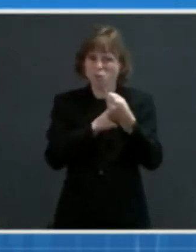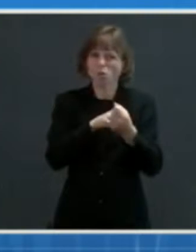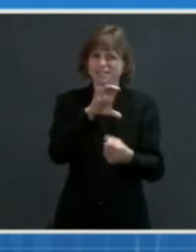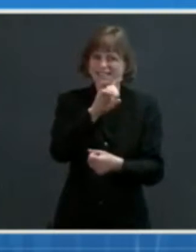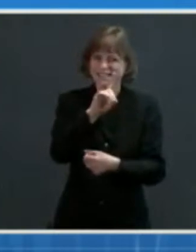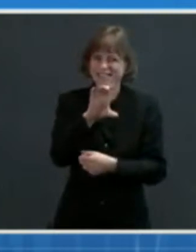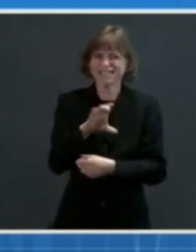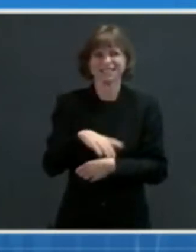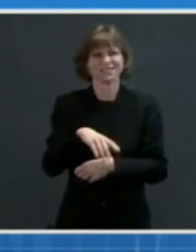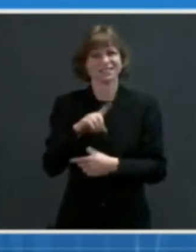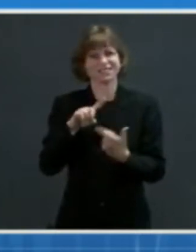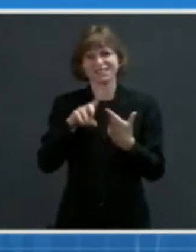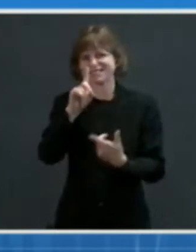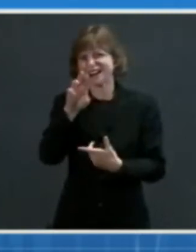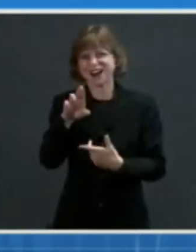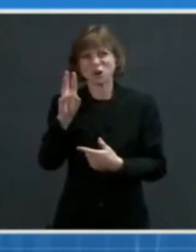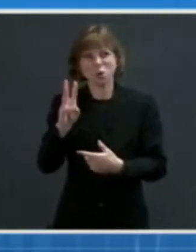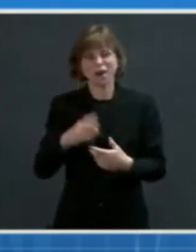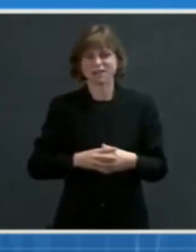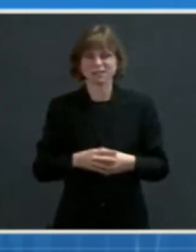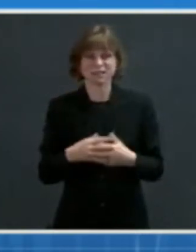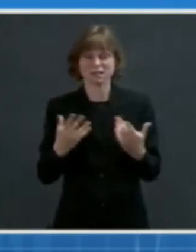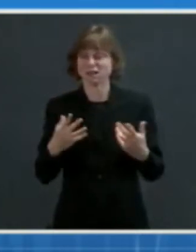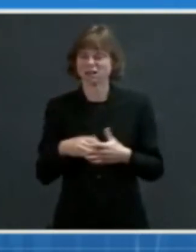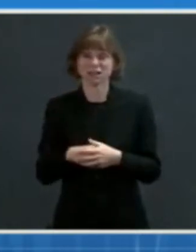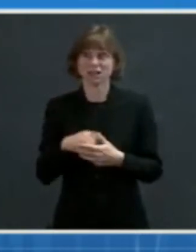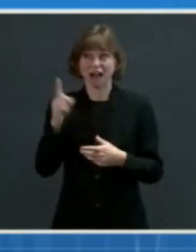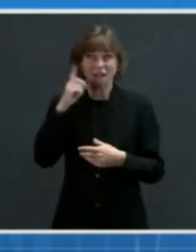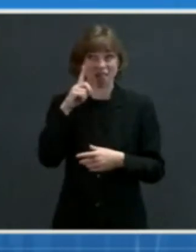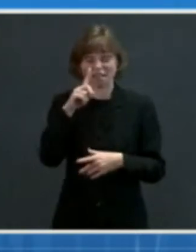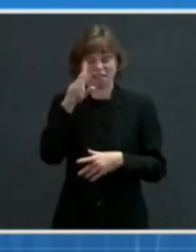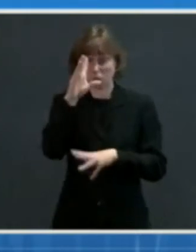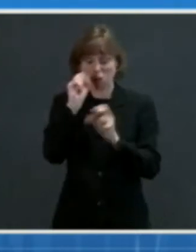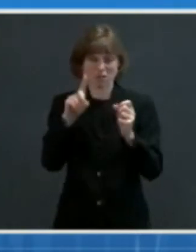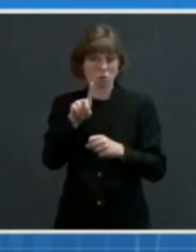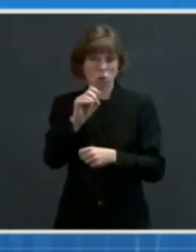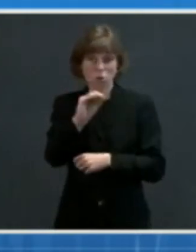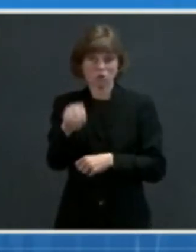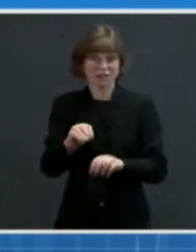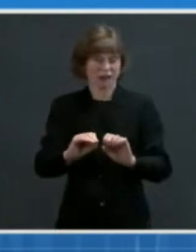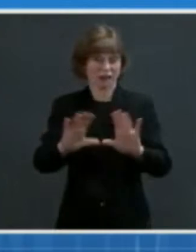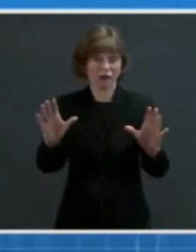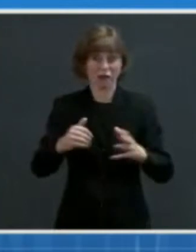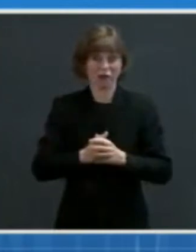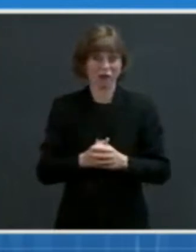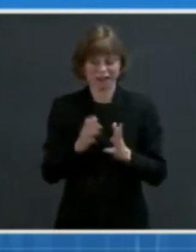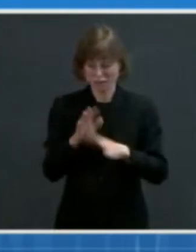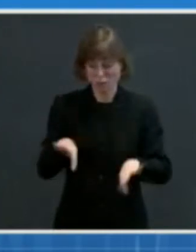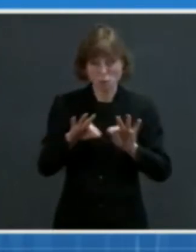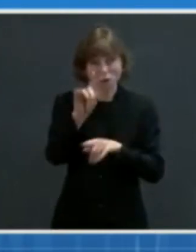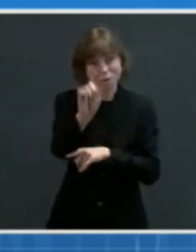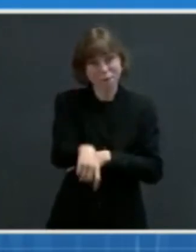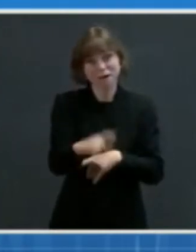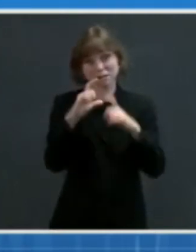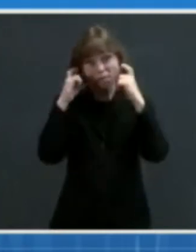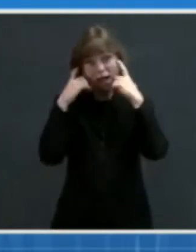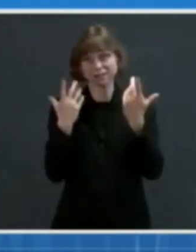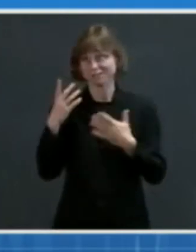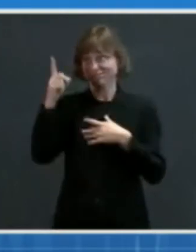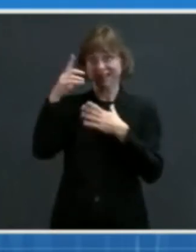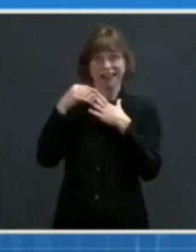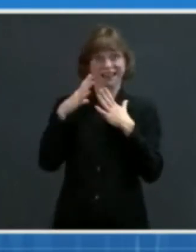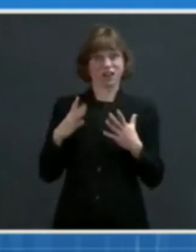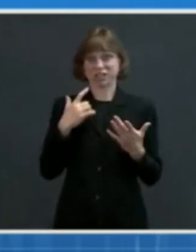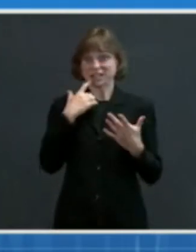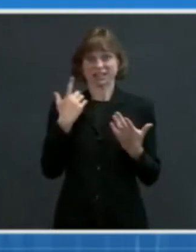I don't think he could possibly be any clearer about the importance and the need for masks. As a leader, it's probably one of the topics he